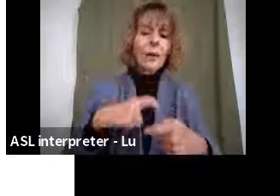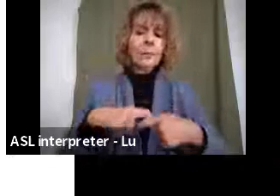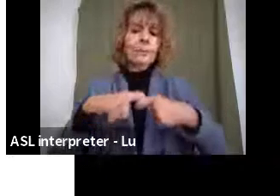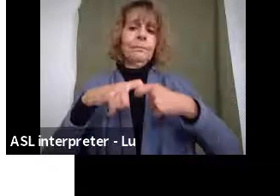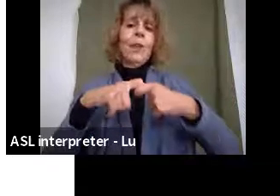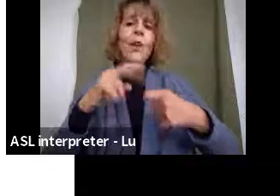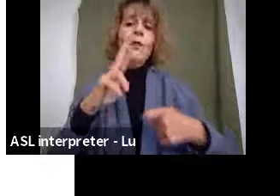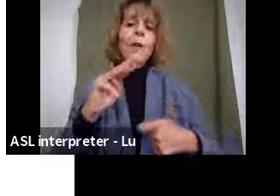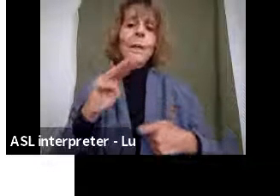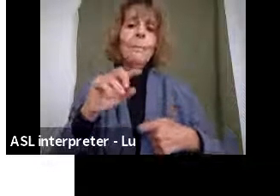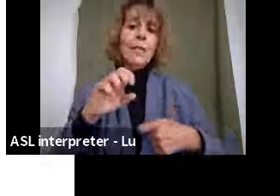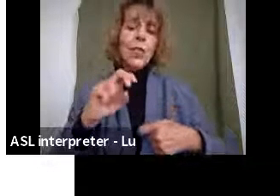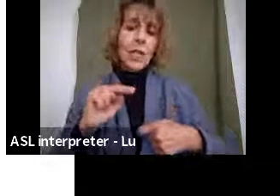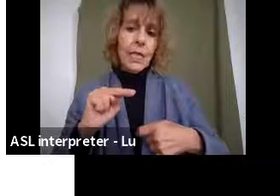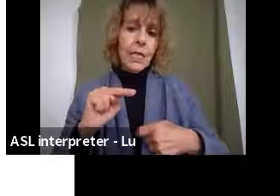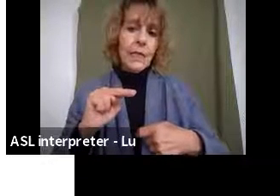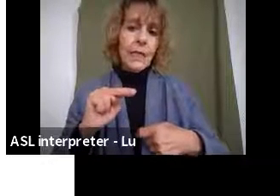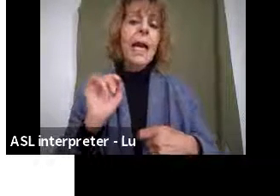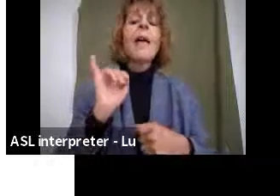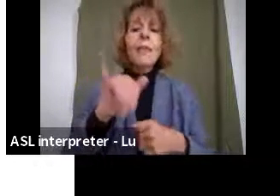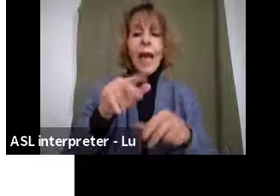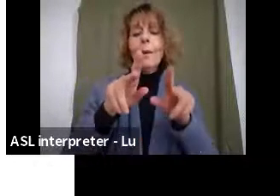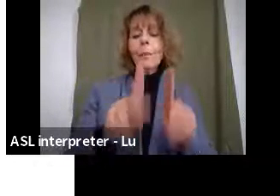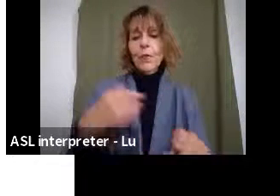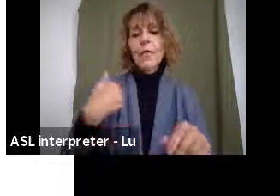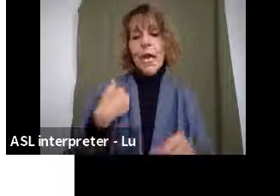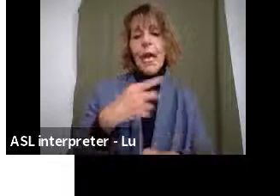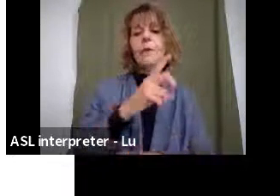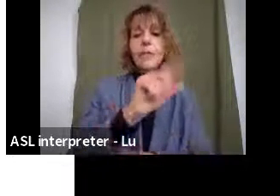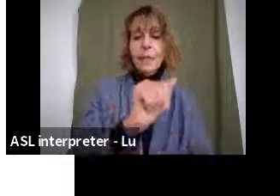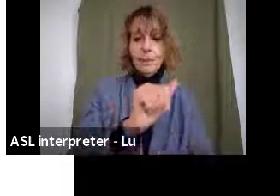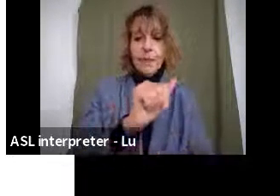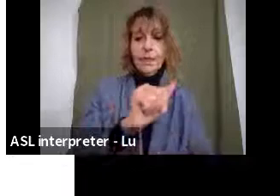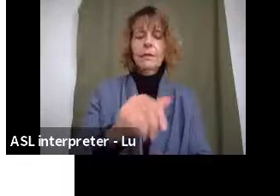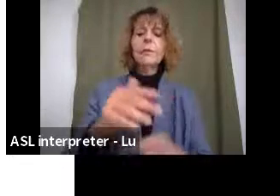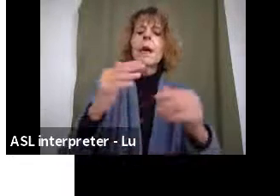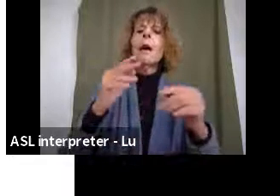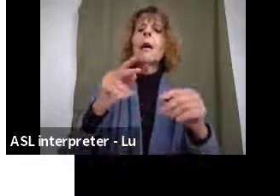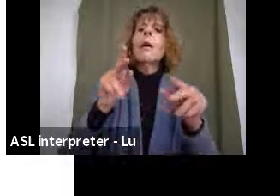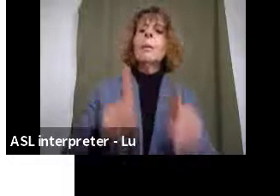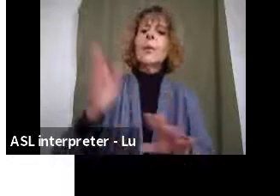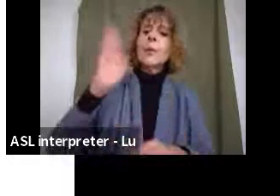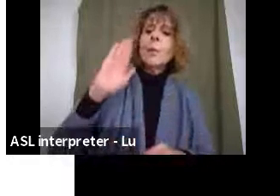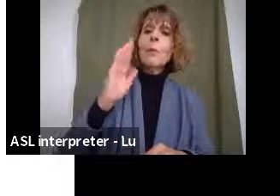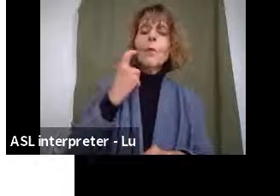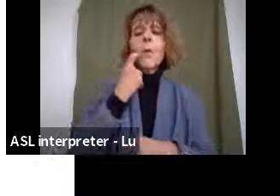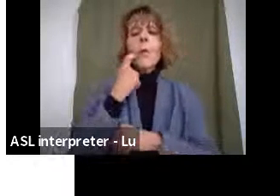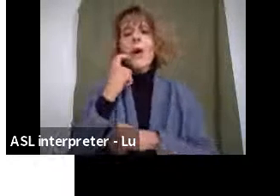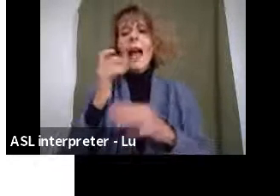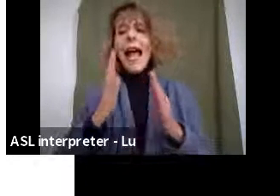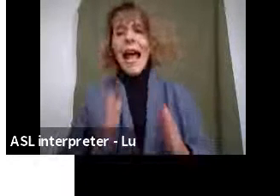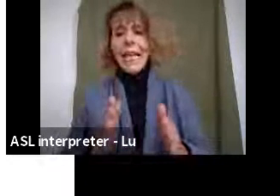to heroin or opioids, they would also be covered. And finally, the third part of